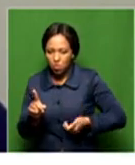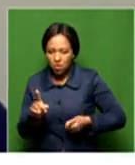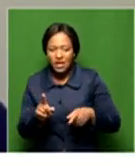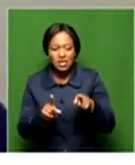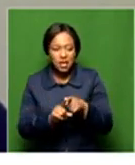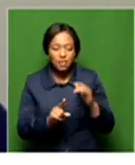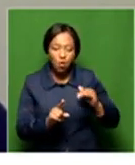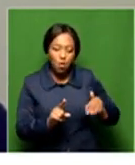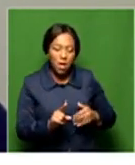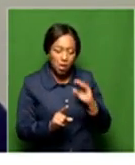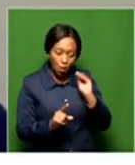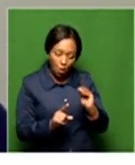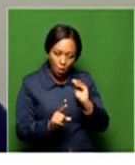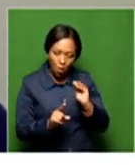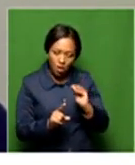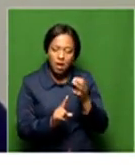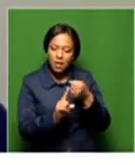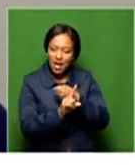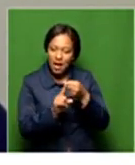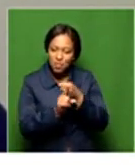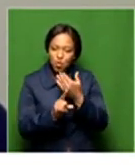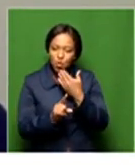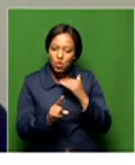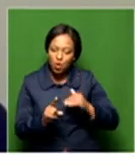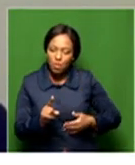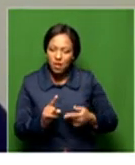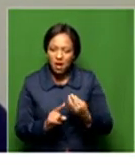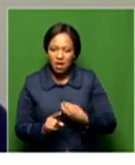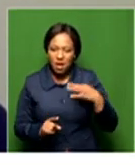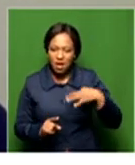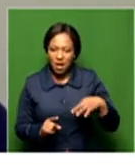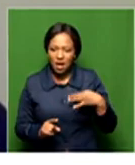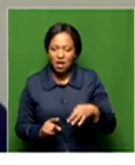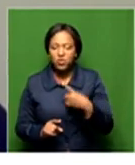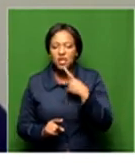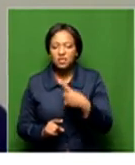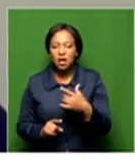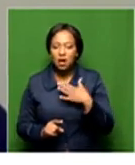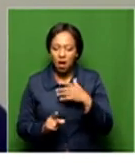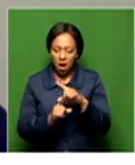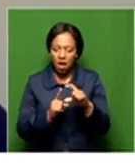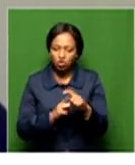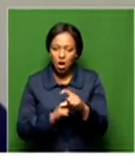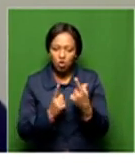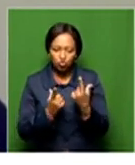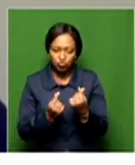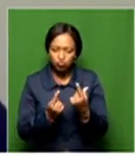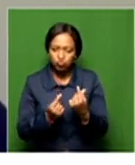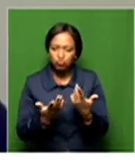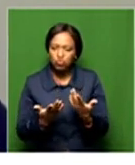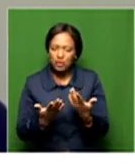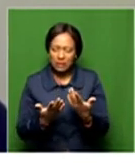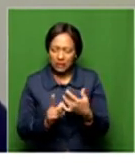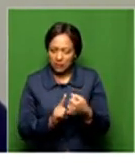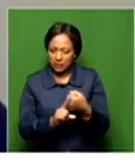abusing women or young girls in the name of we are practicing our cultural practices. So I think it was